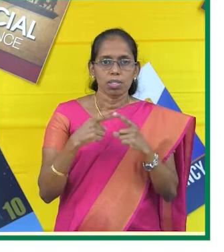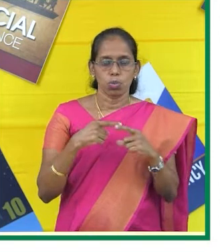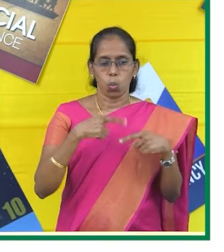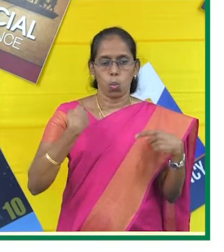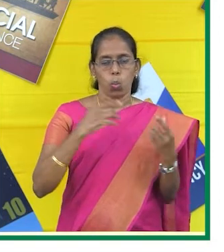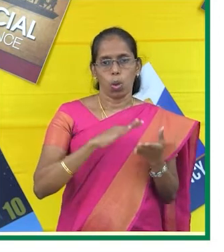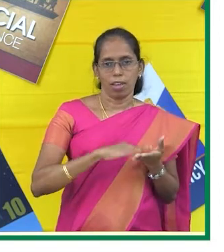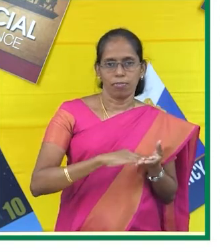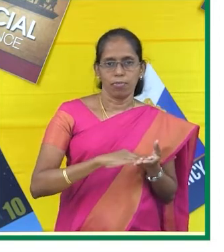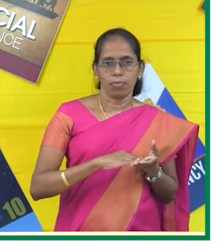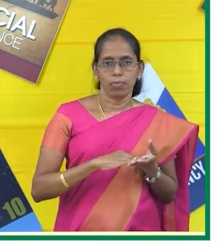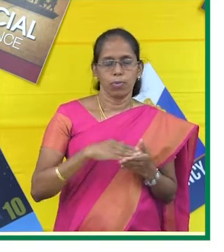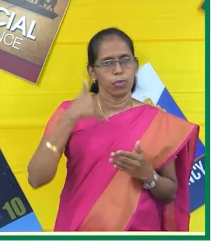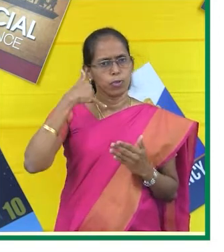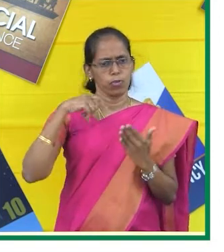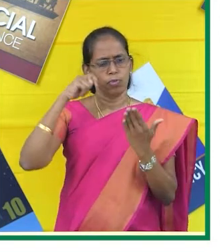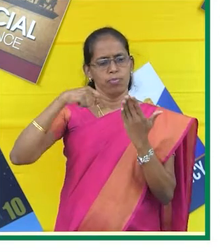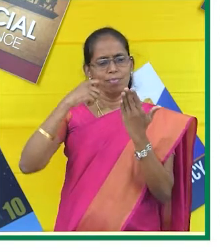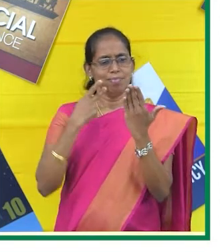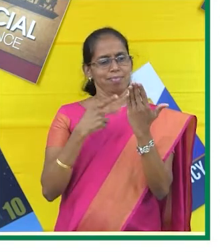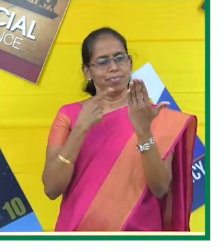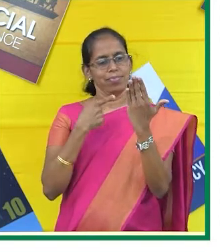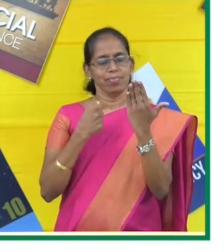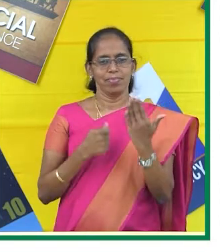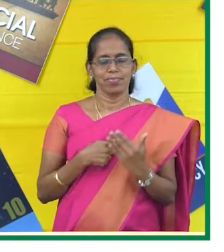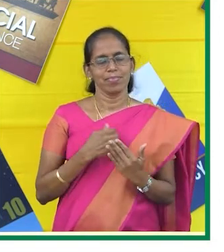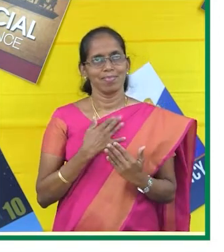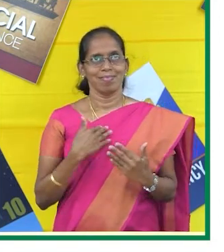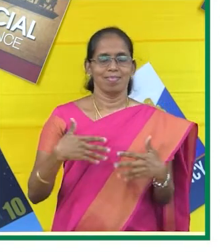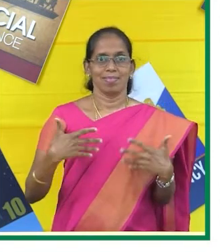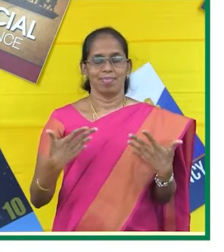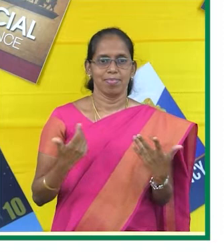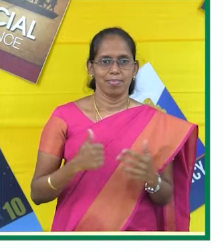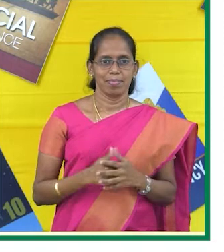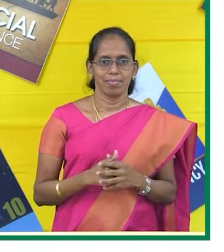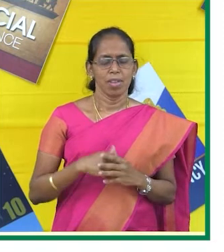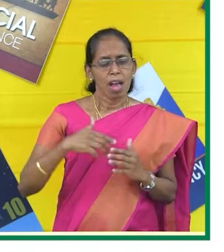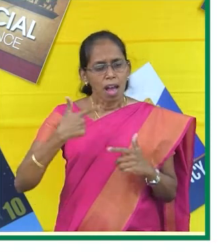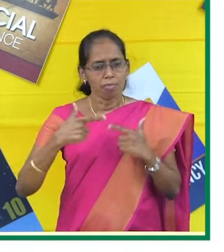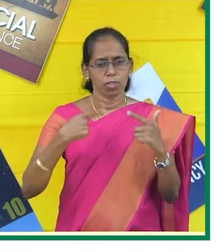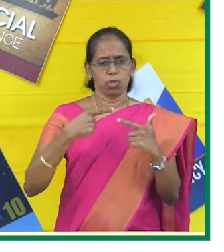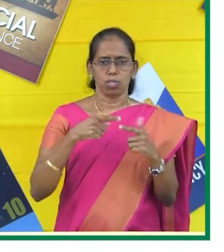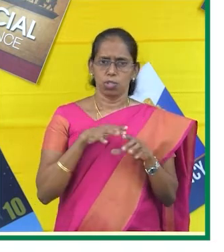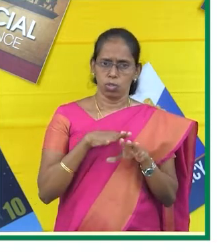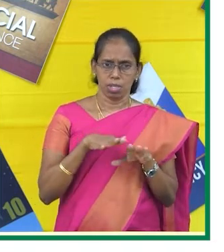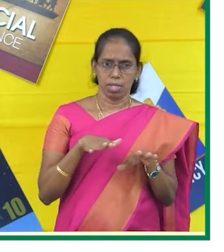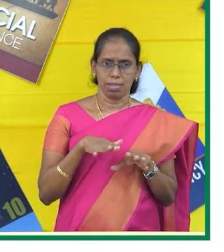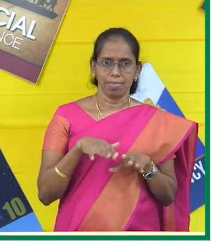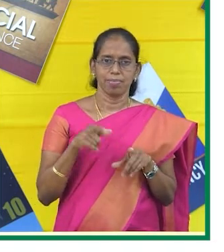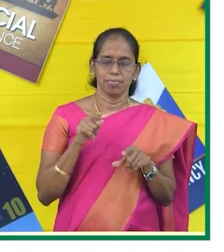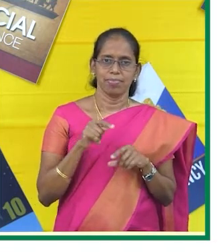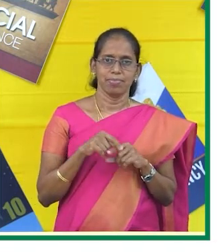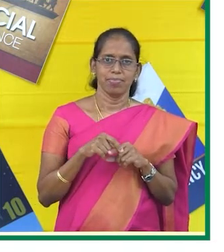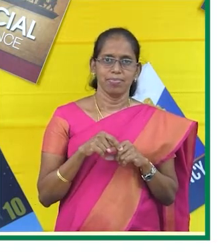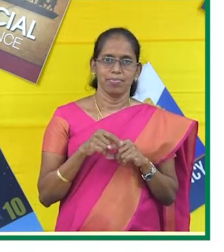wife through video calling so that he feels a little comfortable. After talking to her, he just